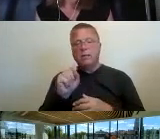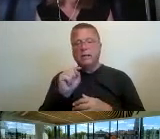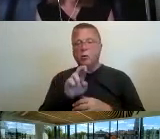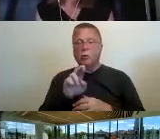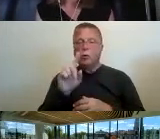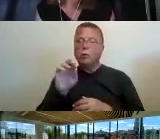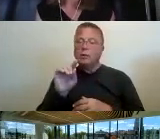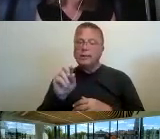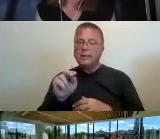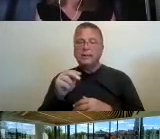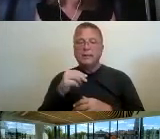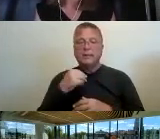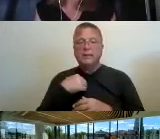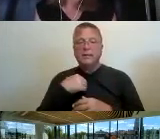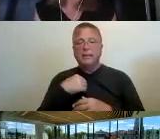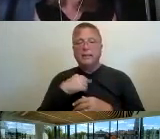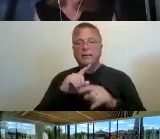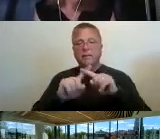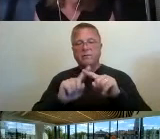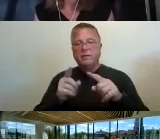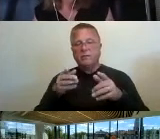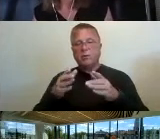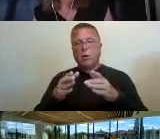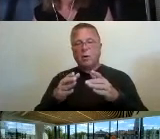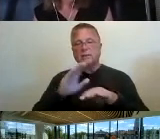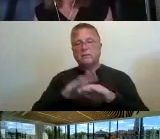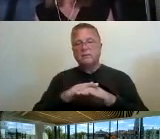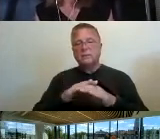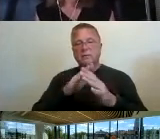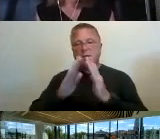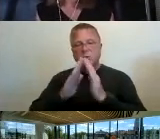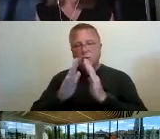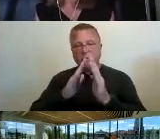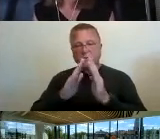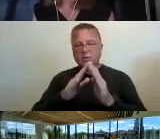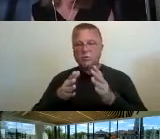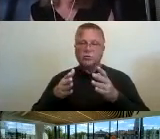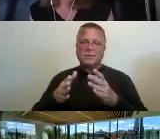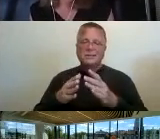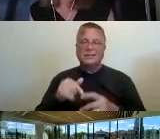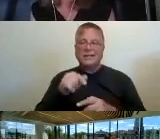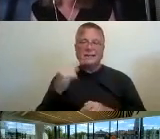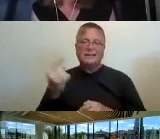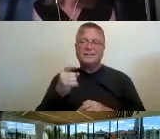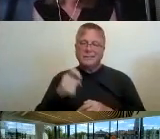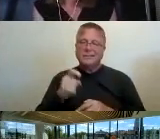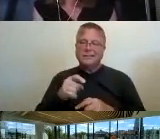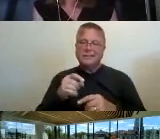are unsignalized crossings across some of those heavier streets. So that's something that would need to